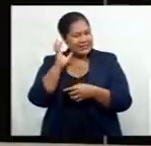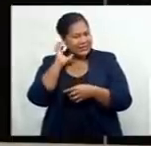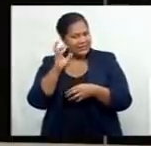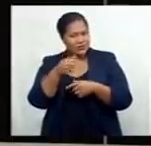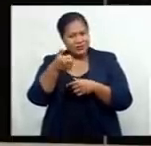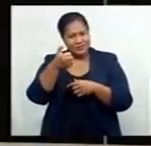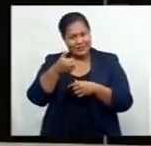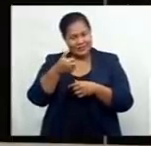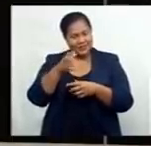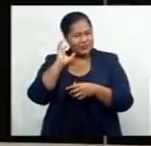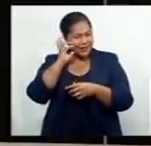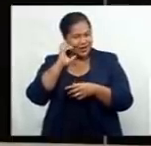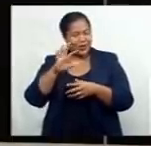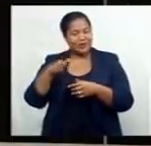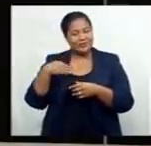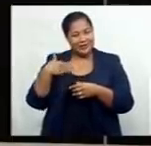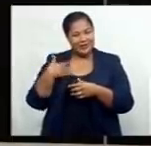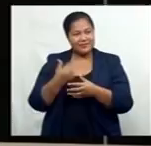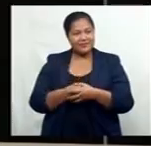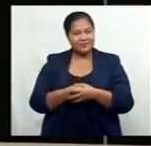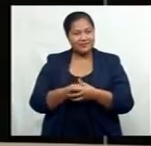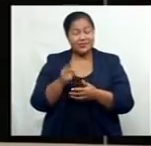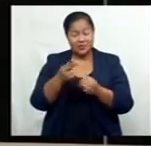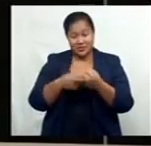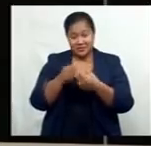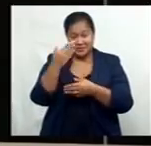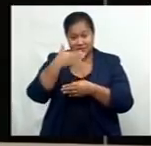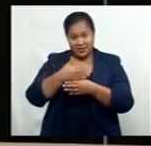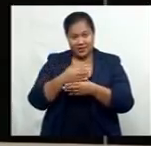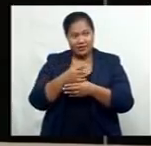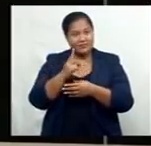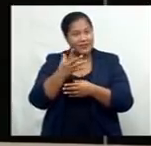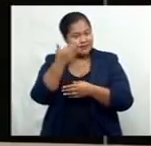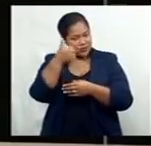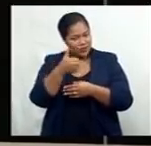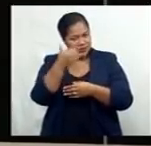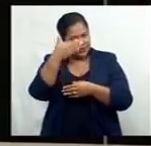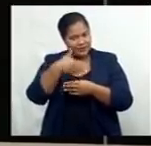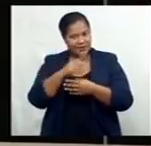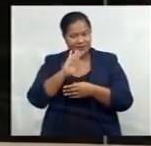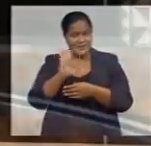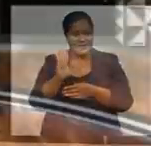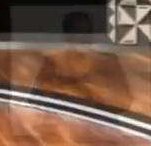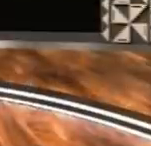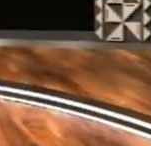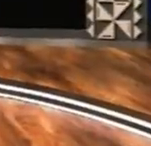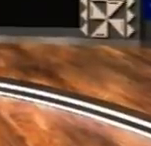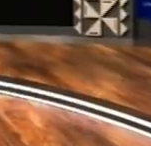6 radio stations live. That's your news for tonight. You have a good evening. Madamanda.